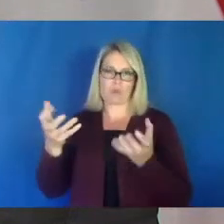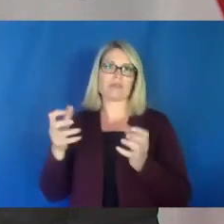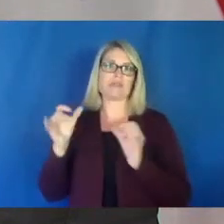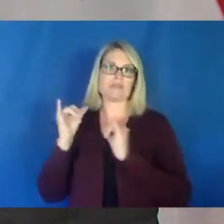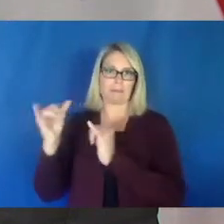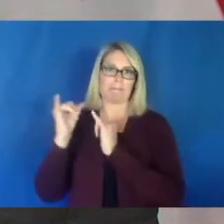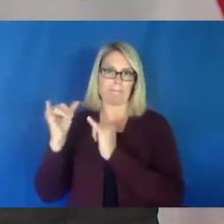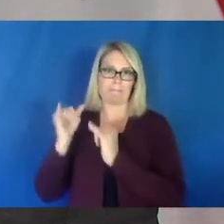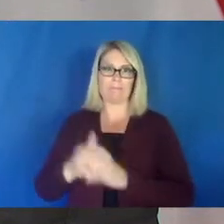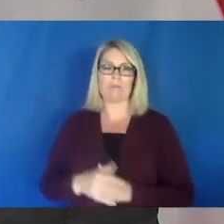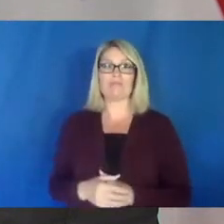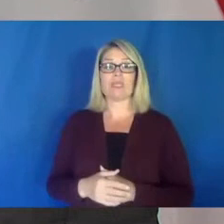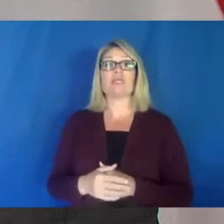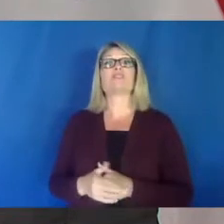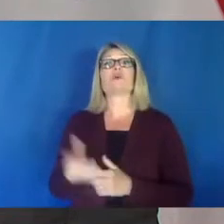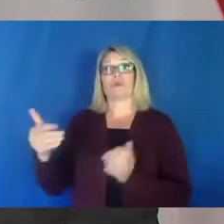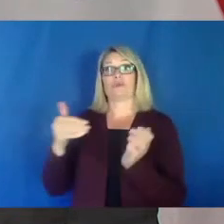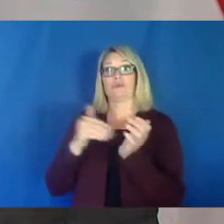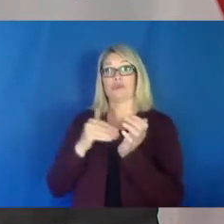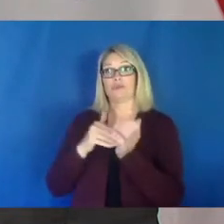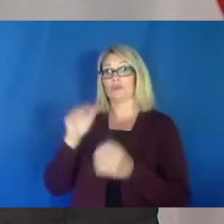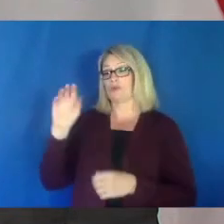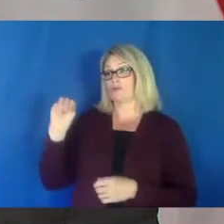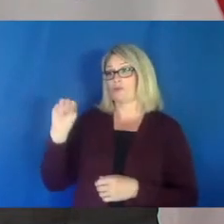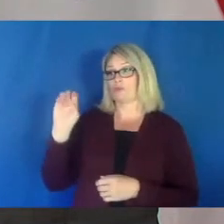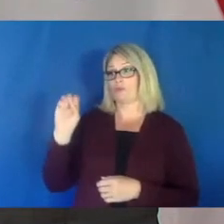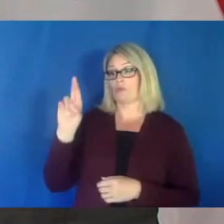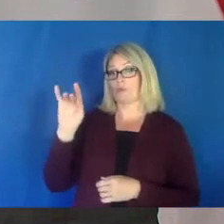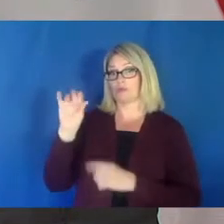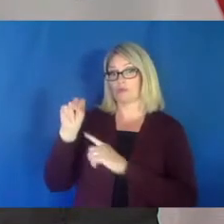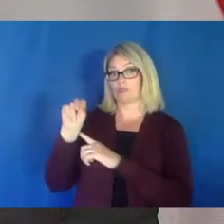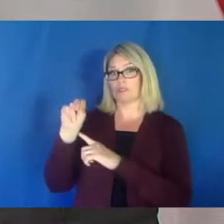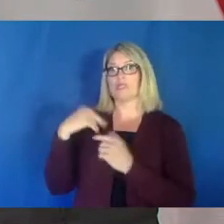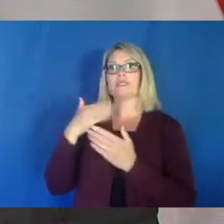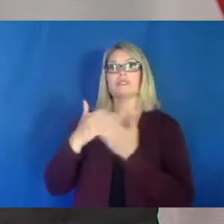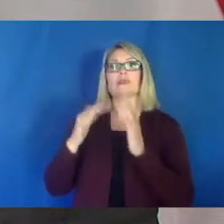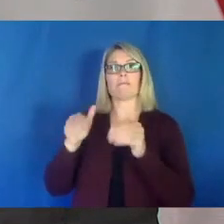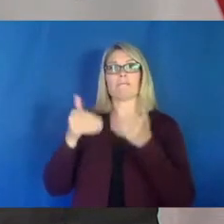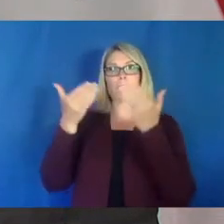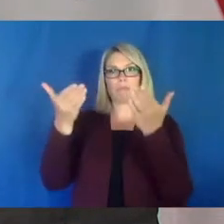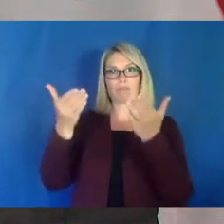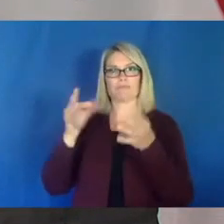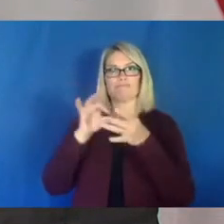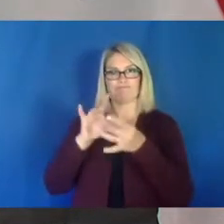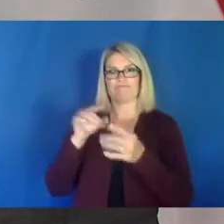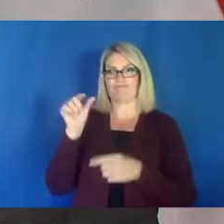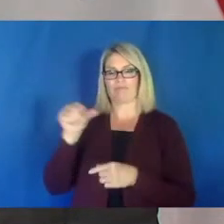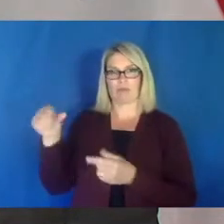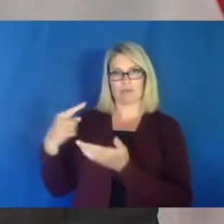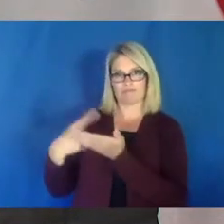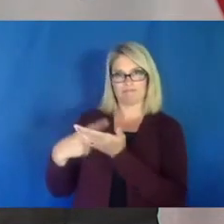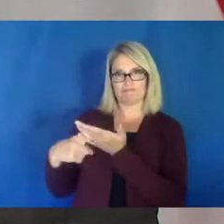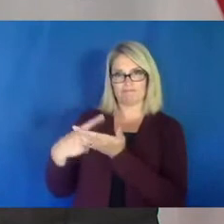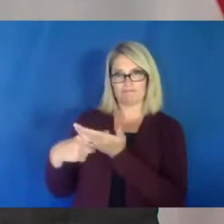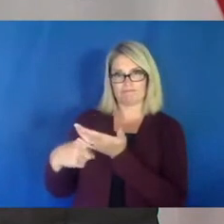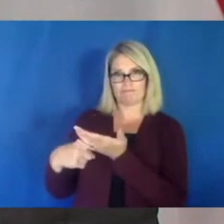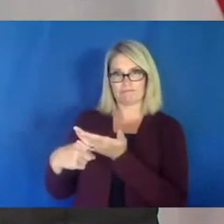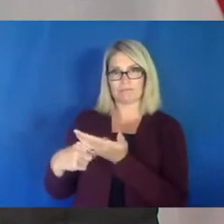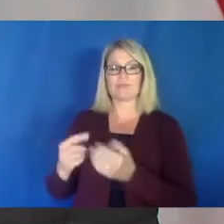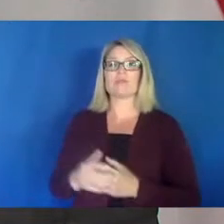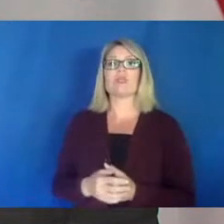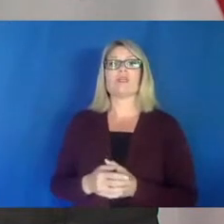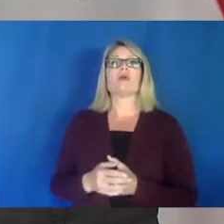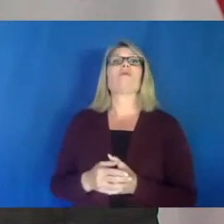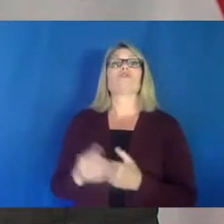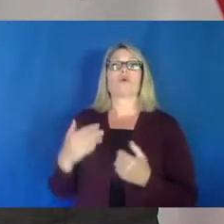on, Dr. Morrison made some recommendations to Cabinet this morning that will allow us to proceed ahead